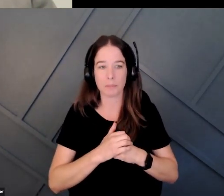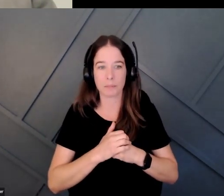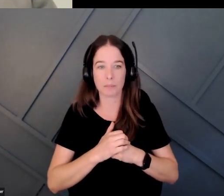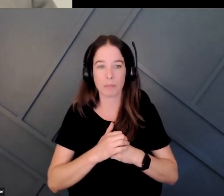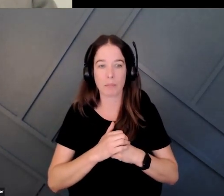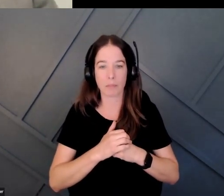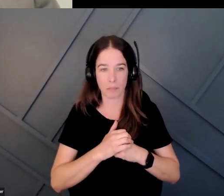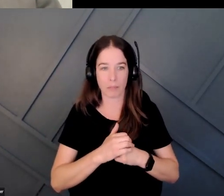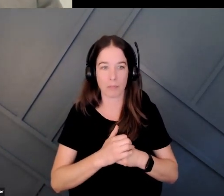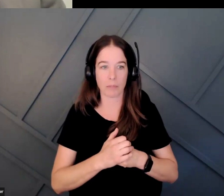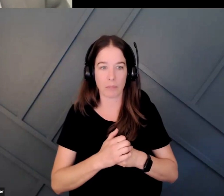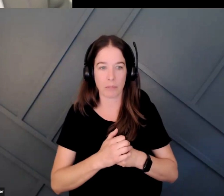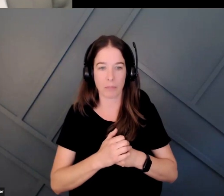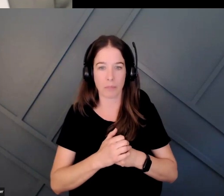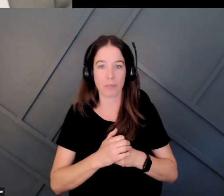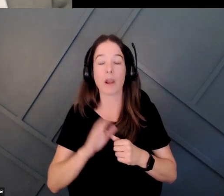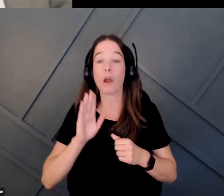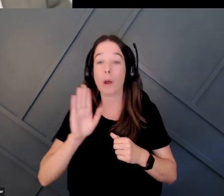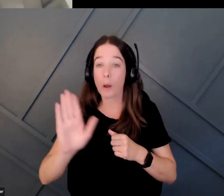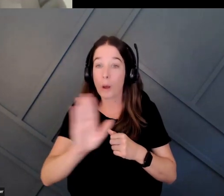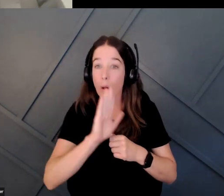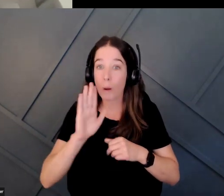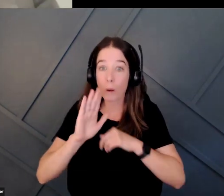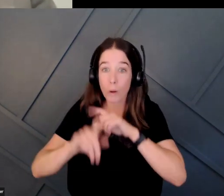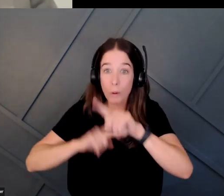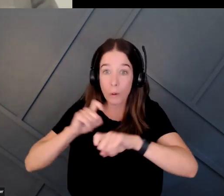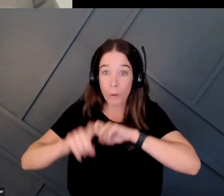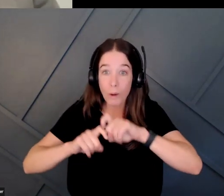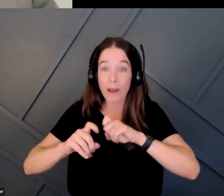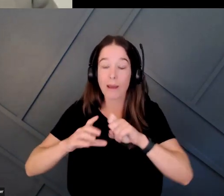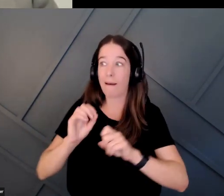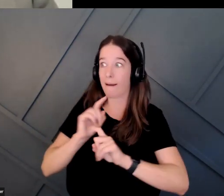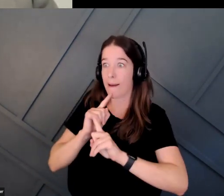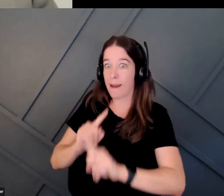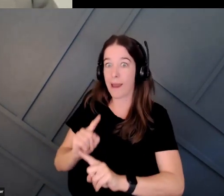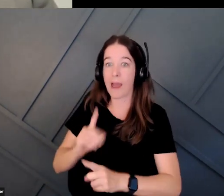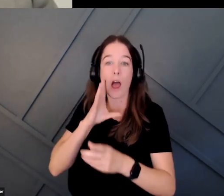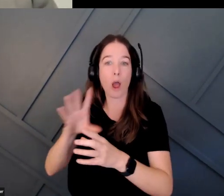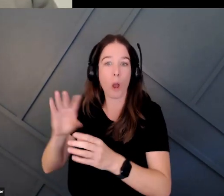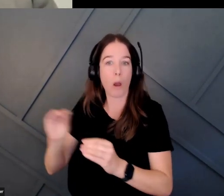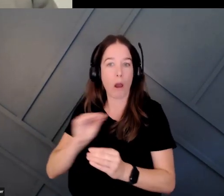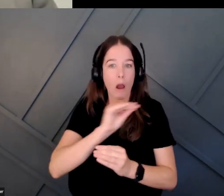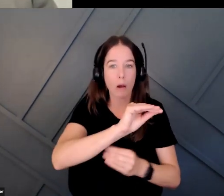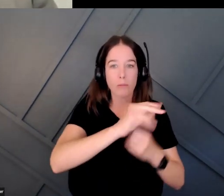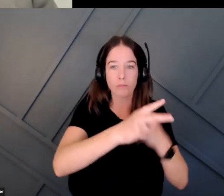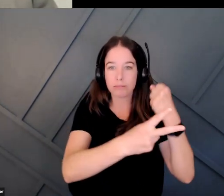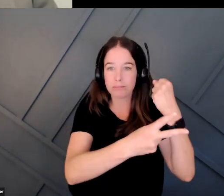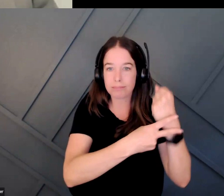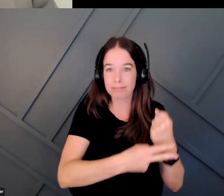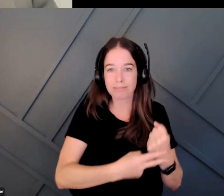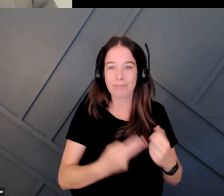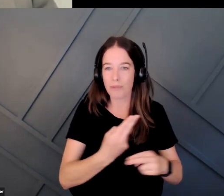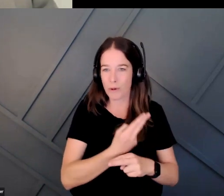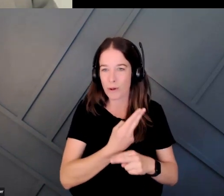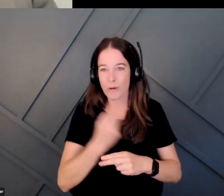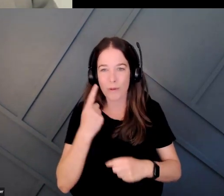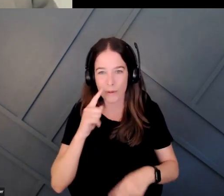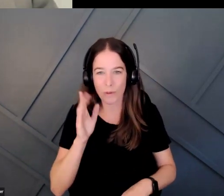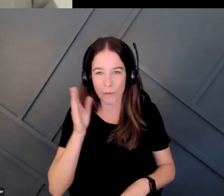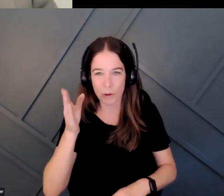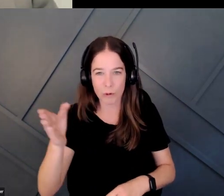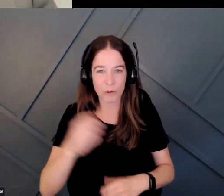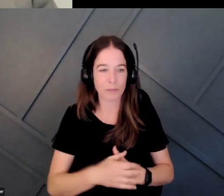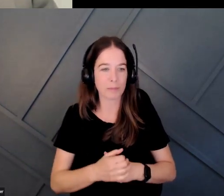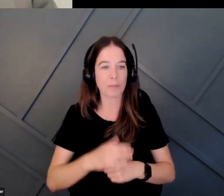series. It will become a resource as part of the series archive. My name is Casey Knopp, and I